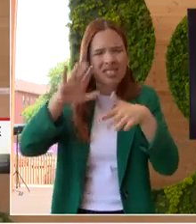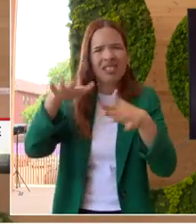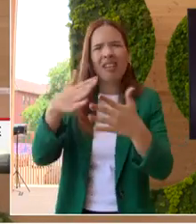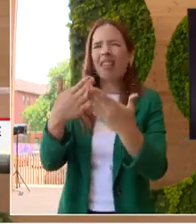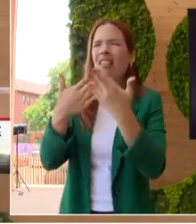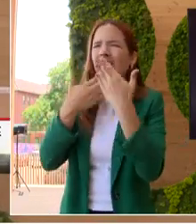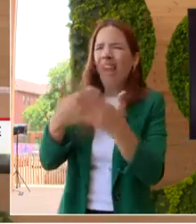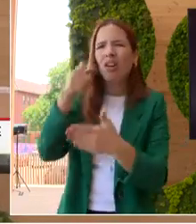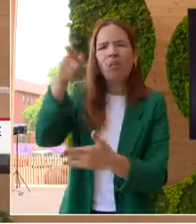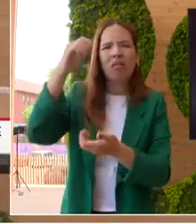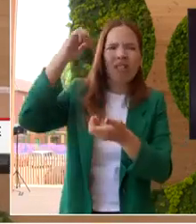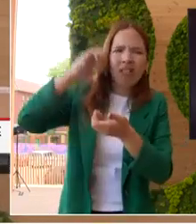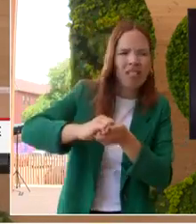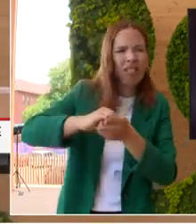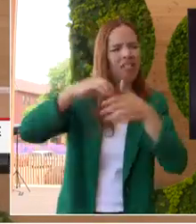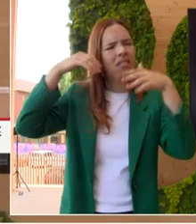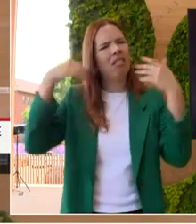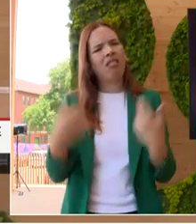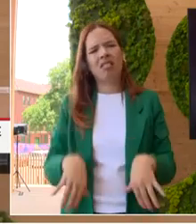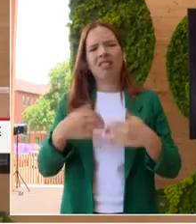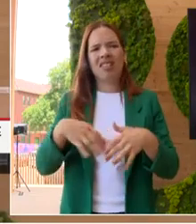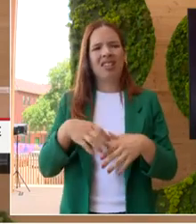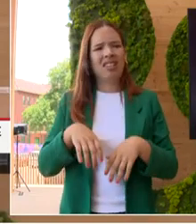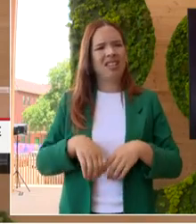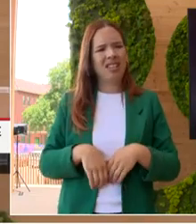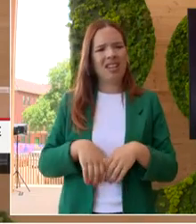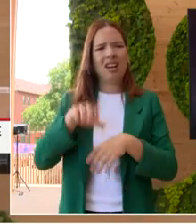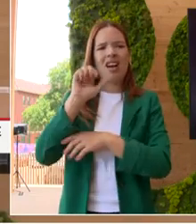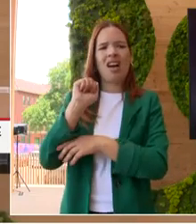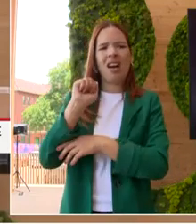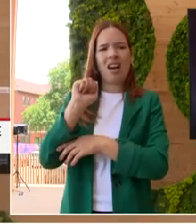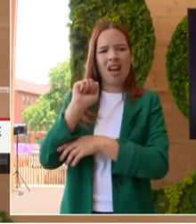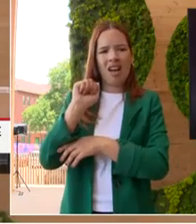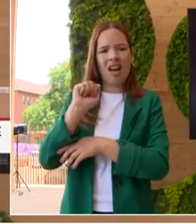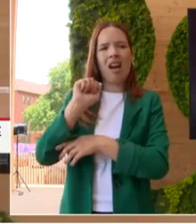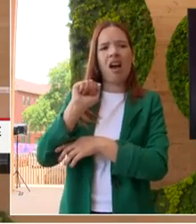Banneker Communities, HEP and iWire, to name a few